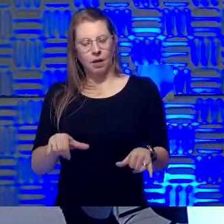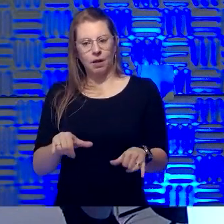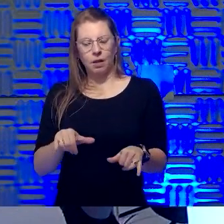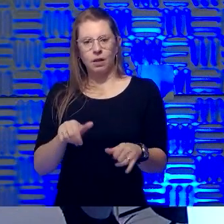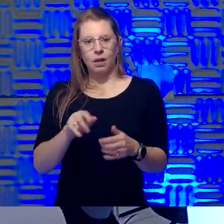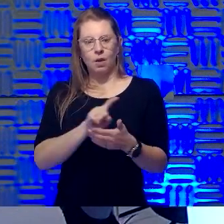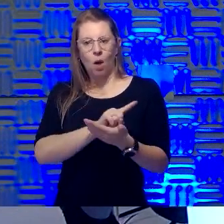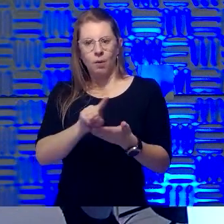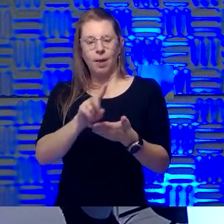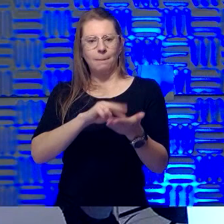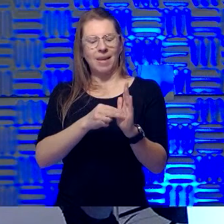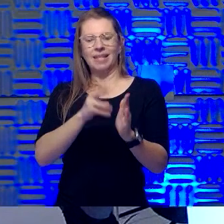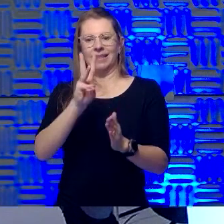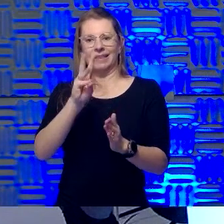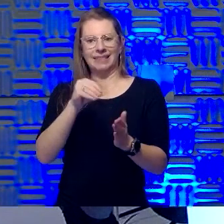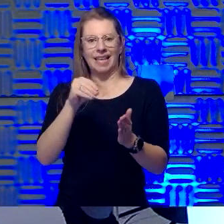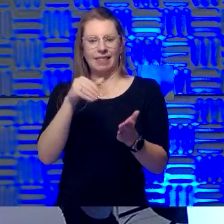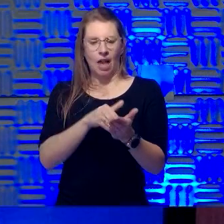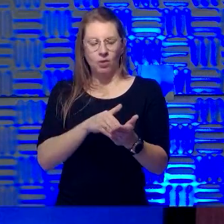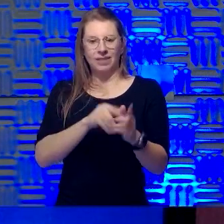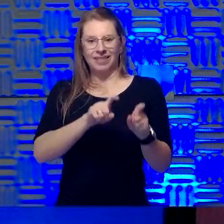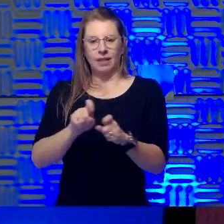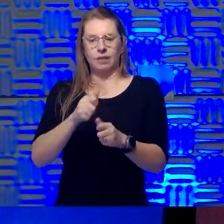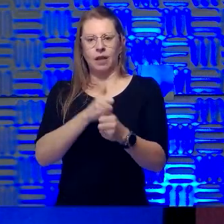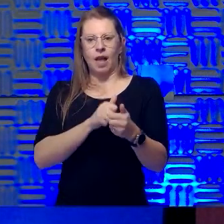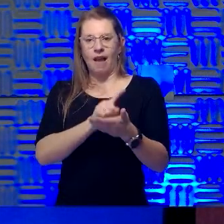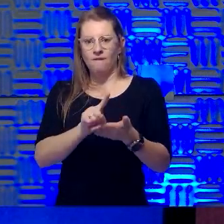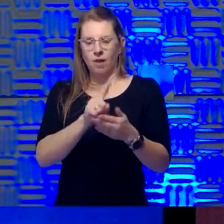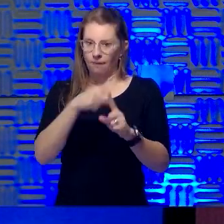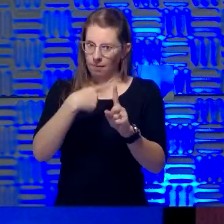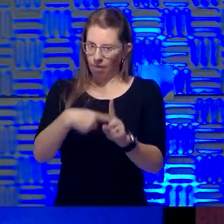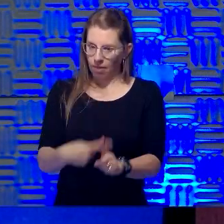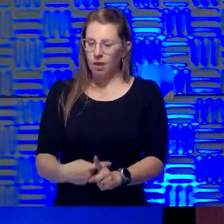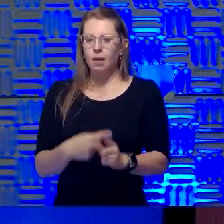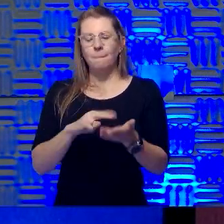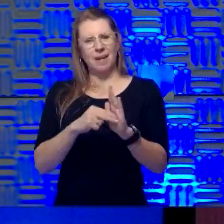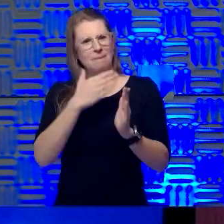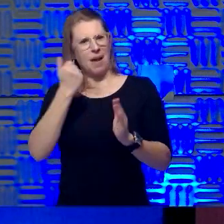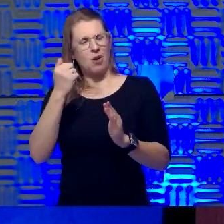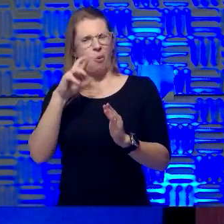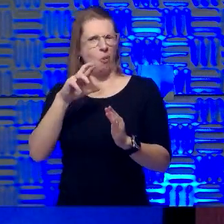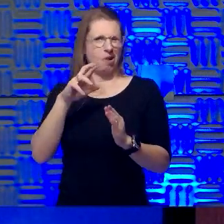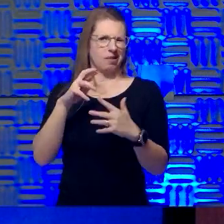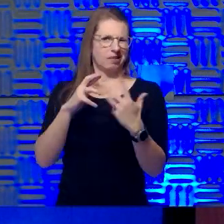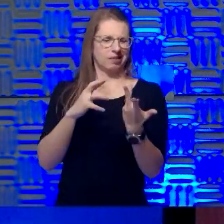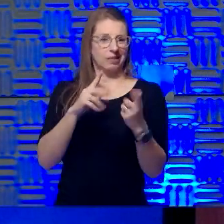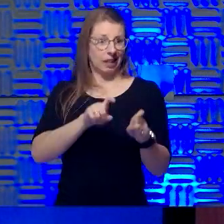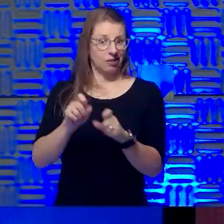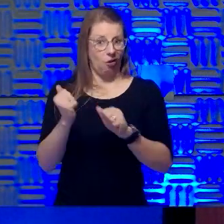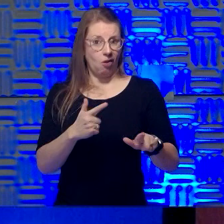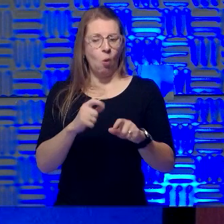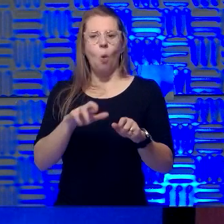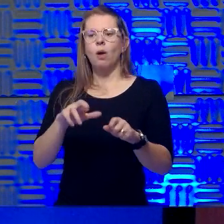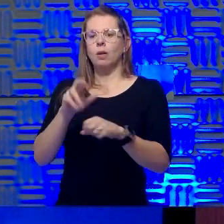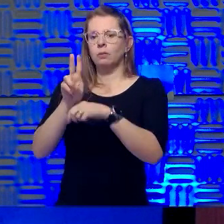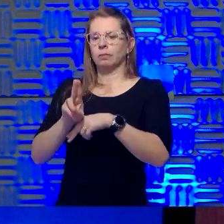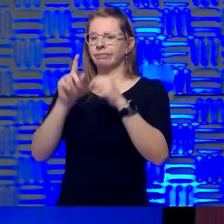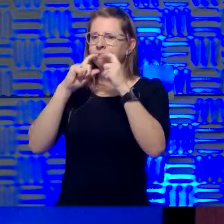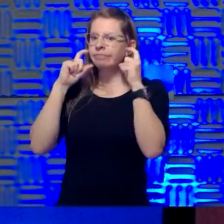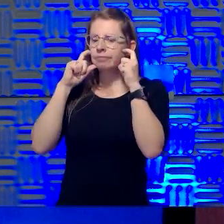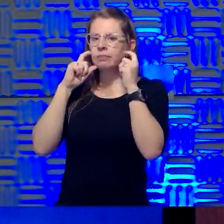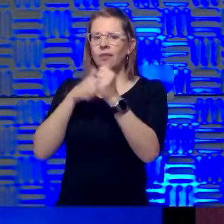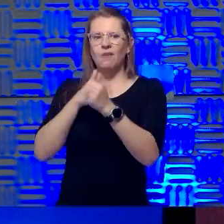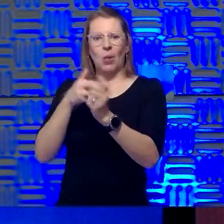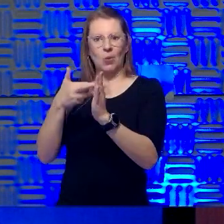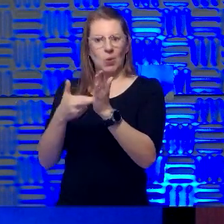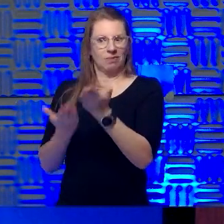through 60,000 tests a month. Now, I got to ask if it's better to do that or if it's really just better to make sure everybody wears a mask and follows infection control